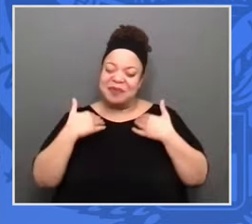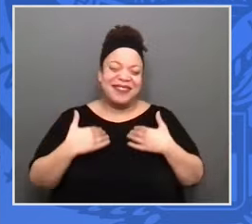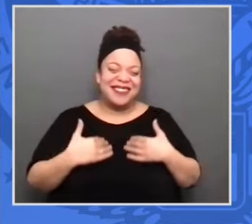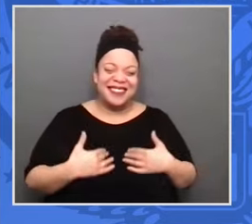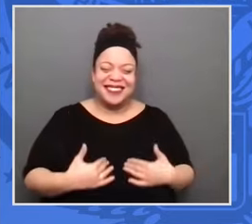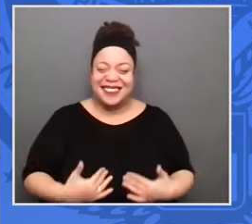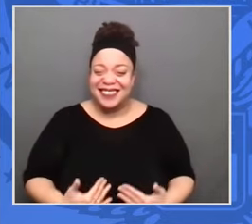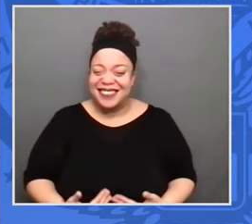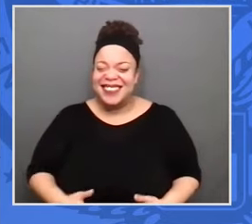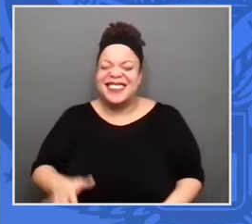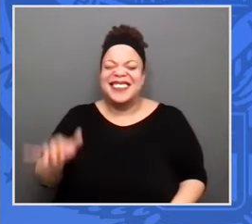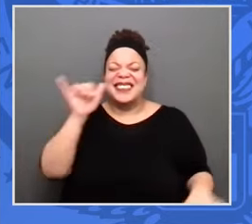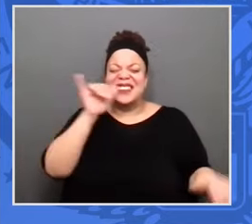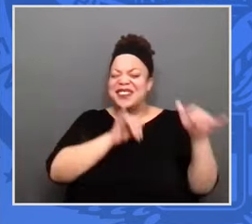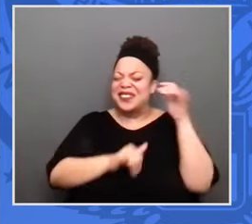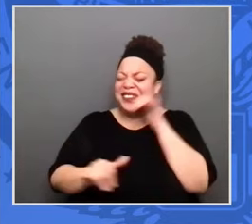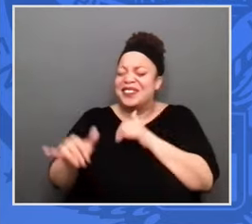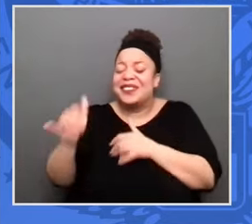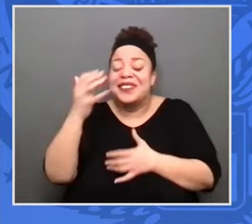Ooh.